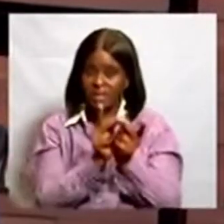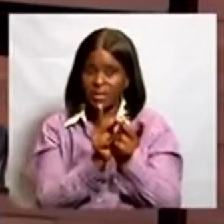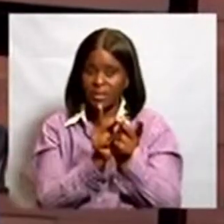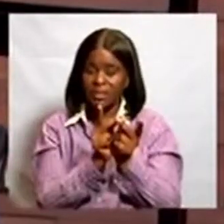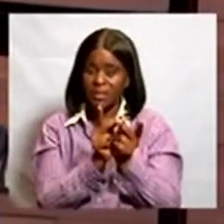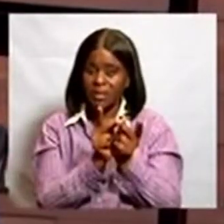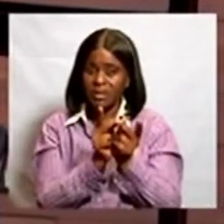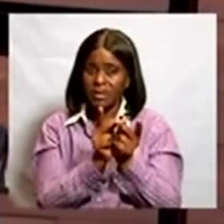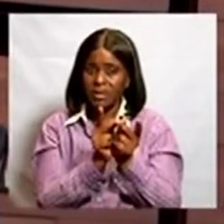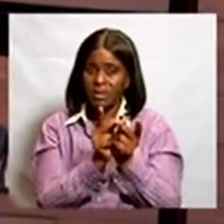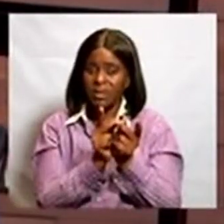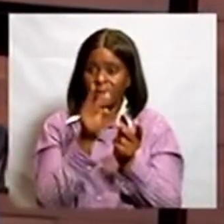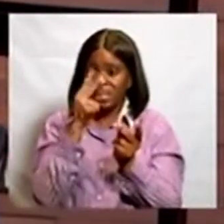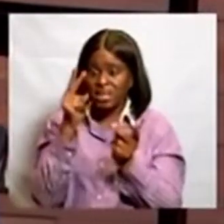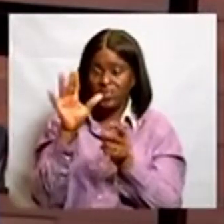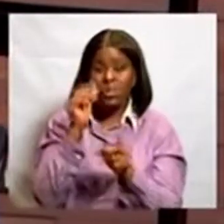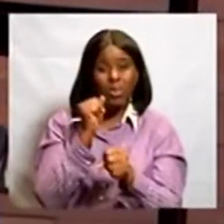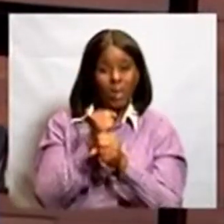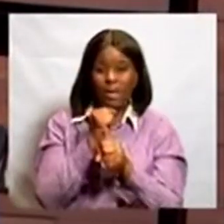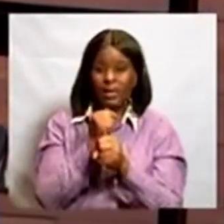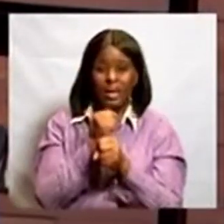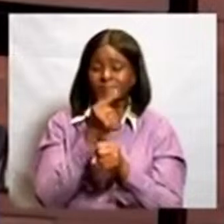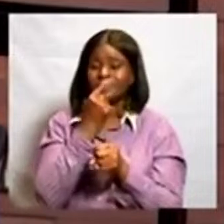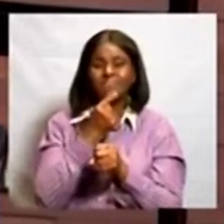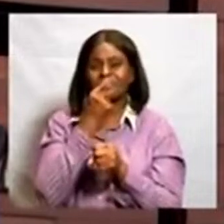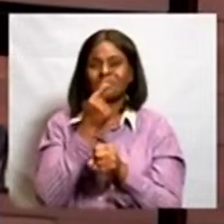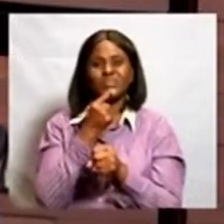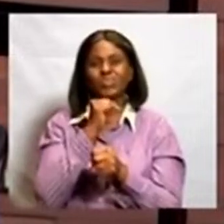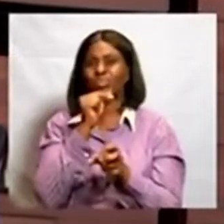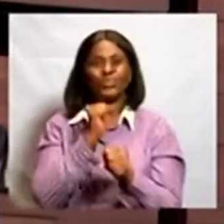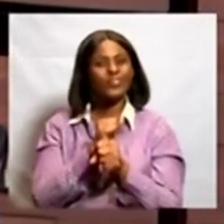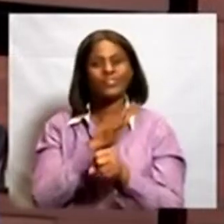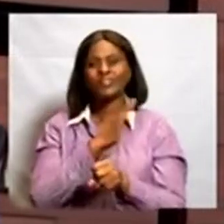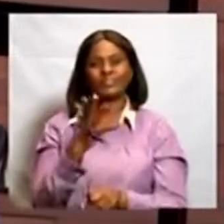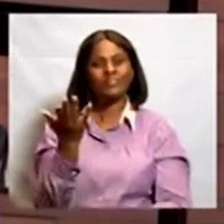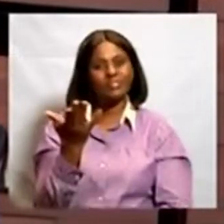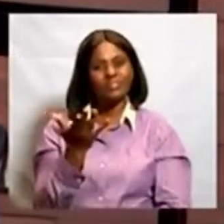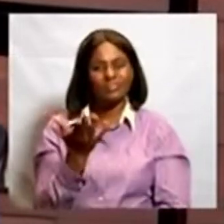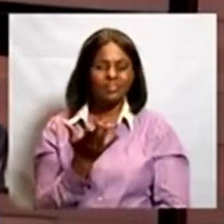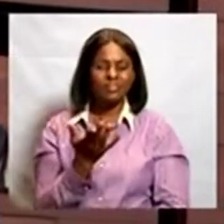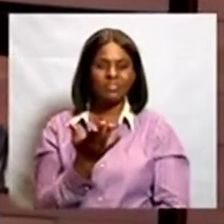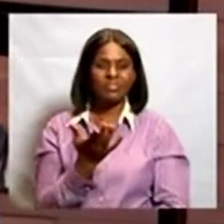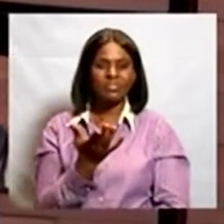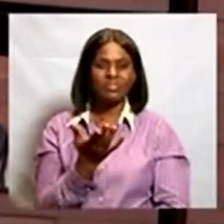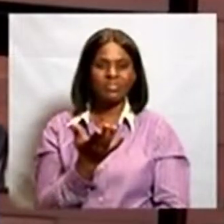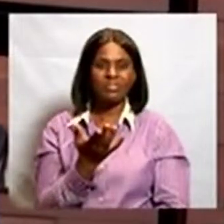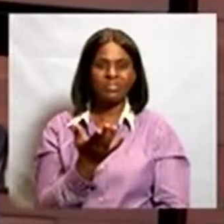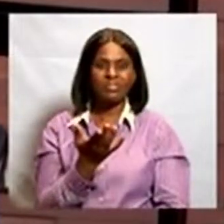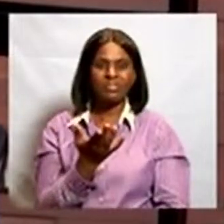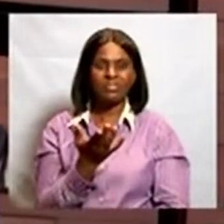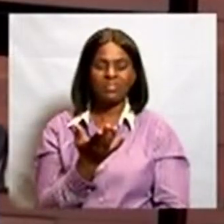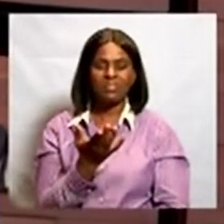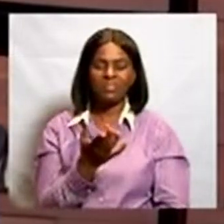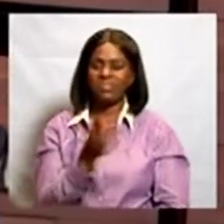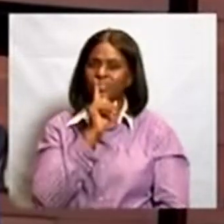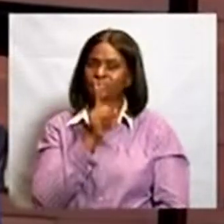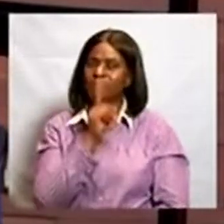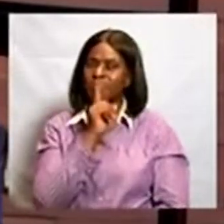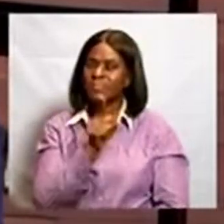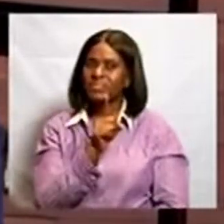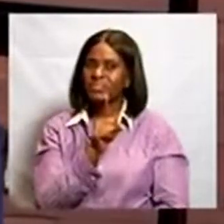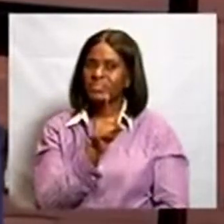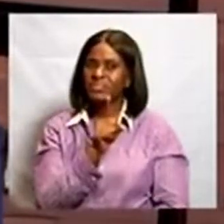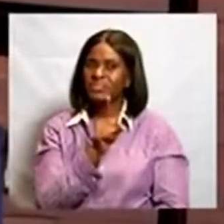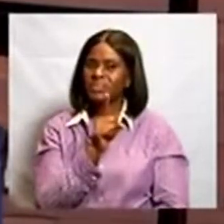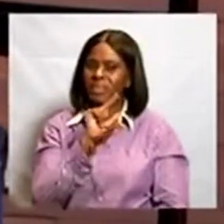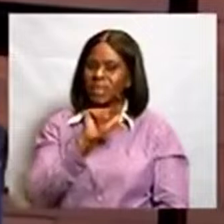you would see that your weights are not working there. You're talking of phones. Surely, should we make